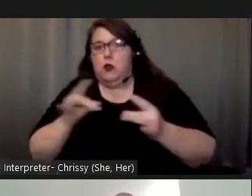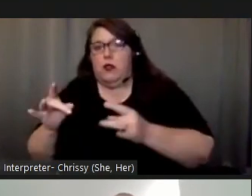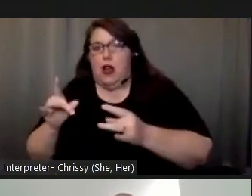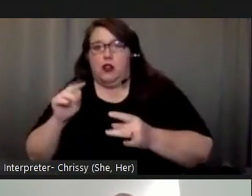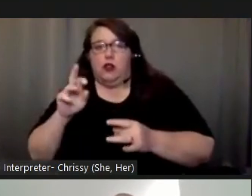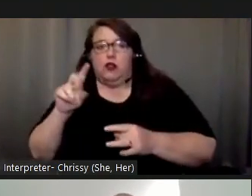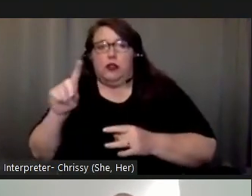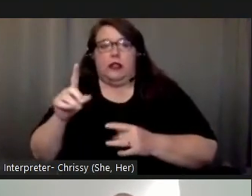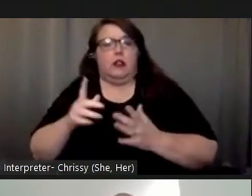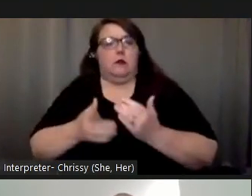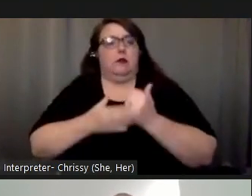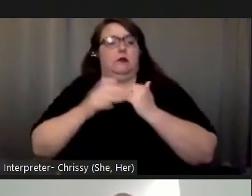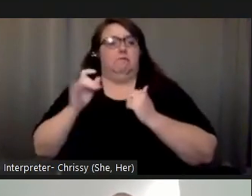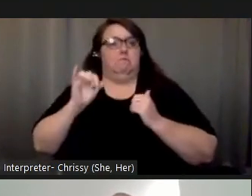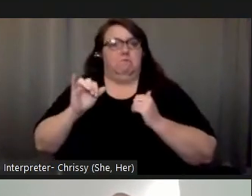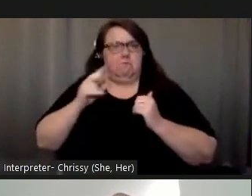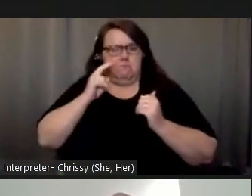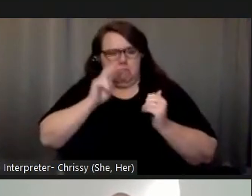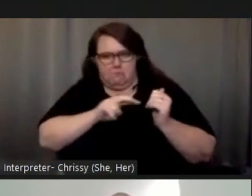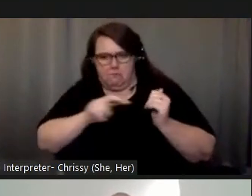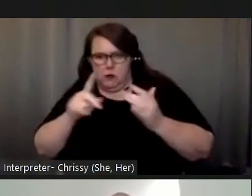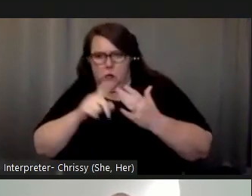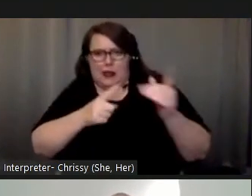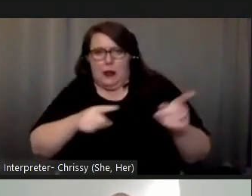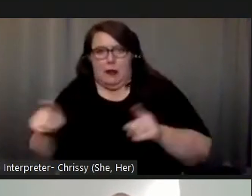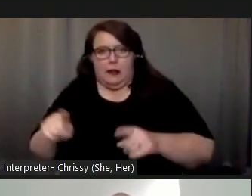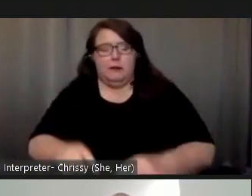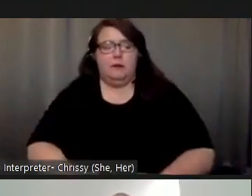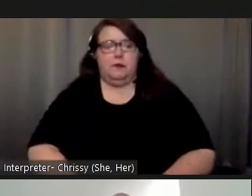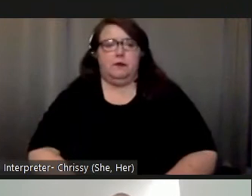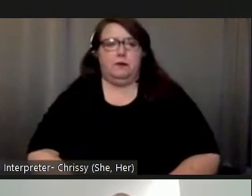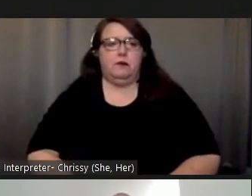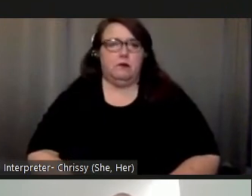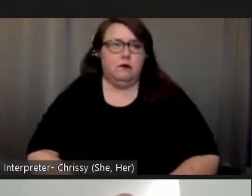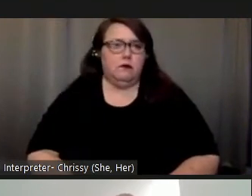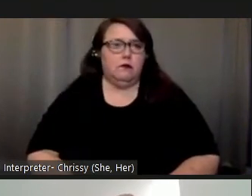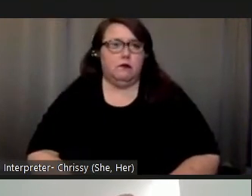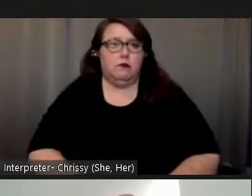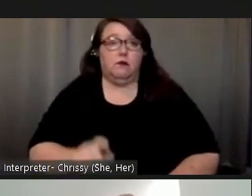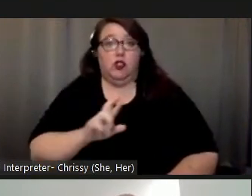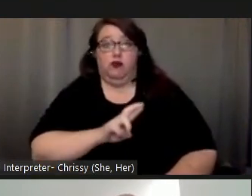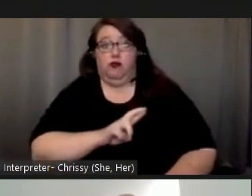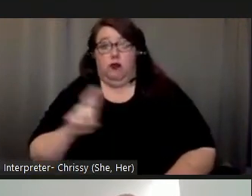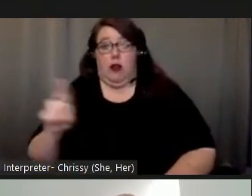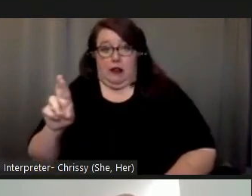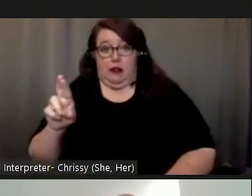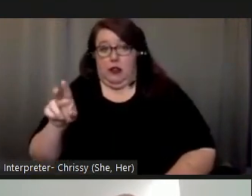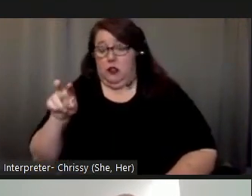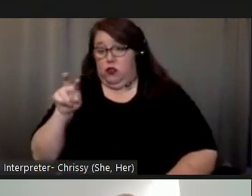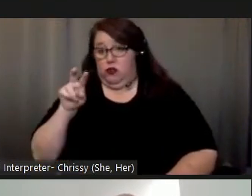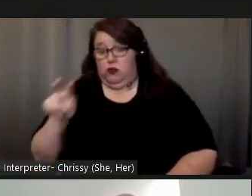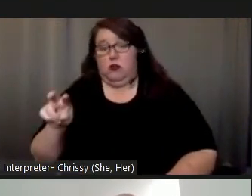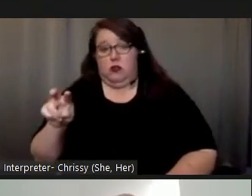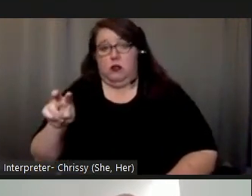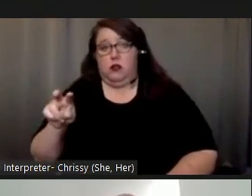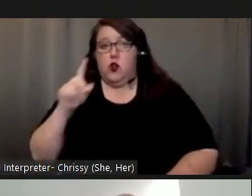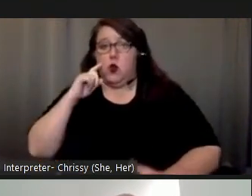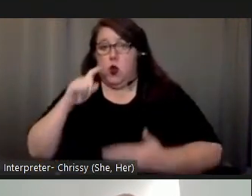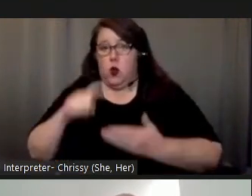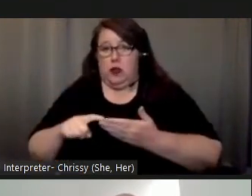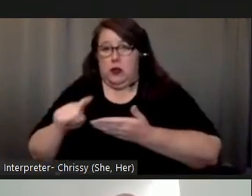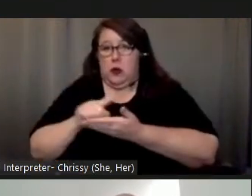more clearly what's happening over time as far as a trend. So if you look at the far right end of this figure, one of the things that you'll notice in the last week